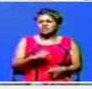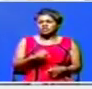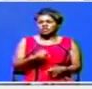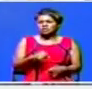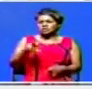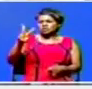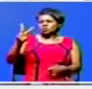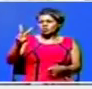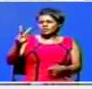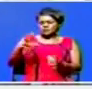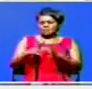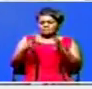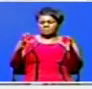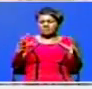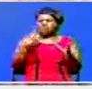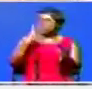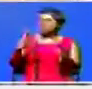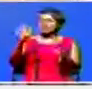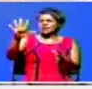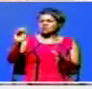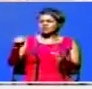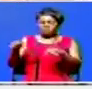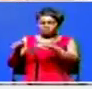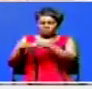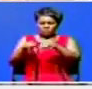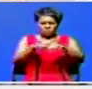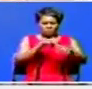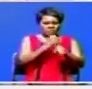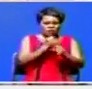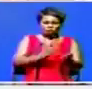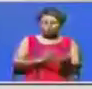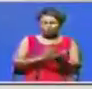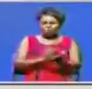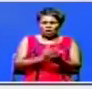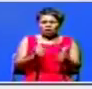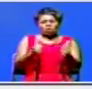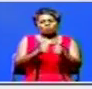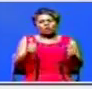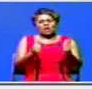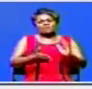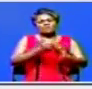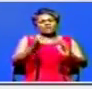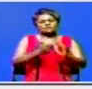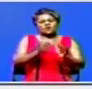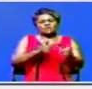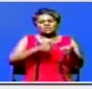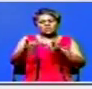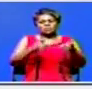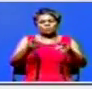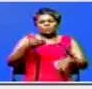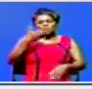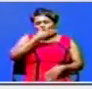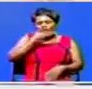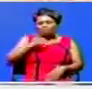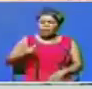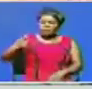of the 20-inch diameter 450-kilometer pipeline will ensure sustained, reliable and efficient transportation of petroleum